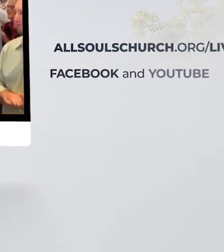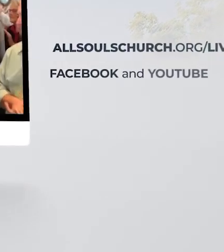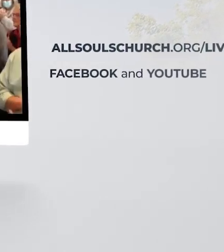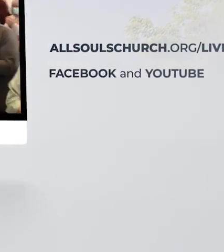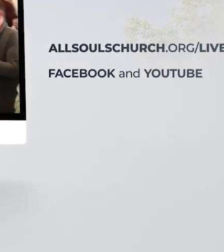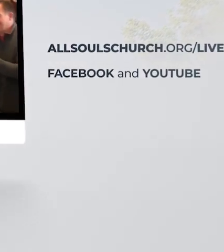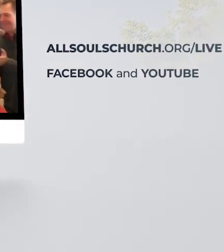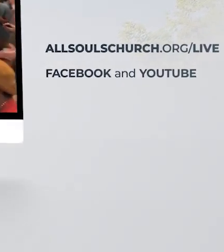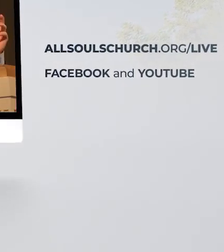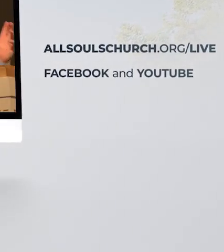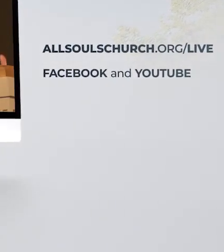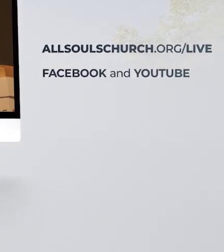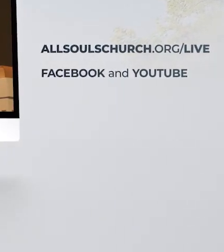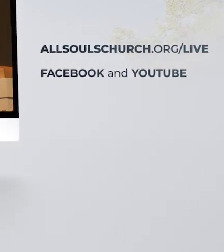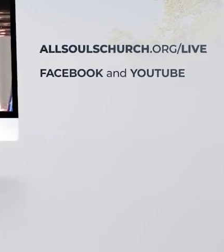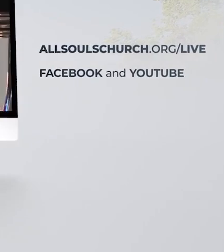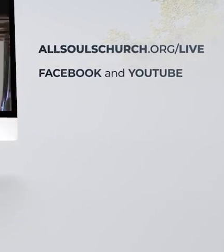of the road,